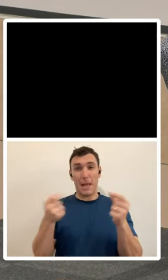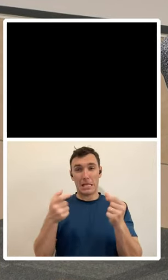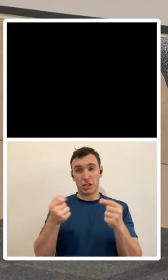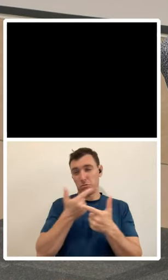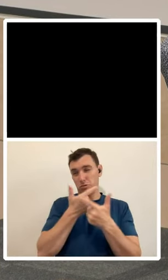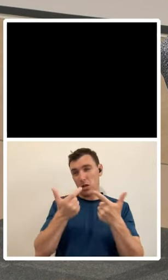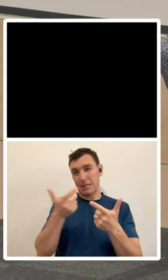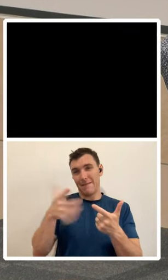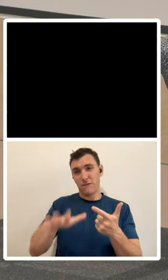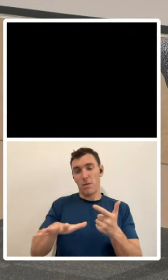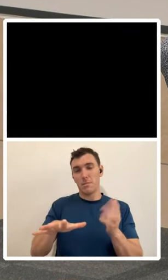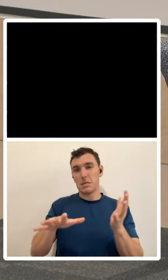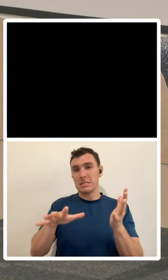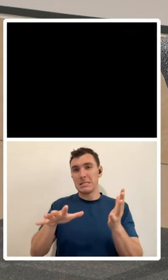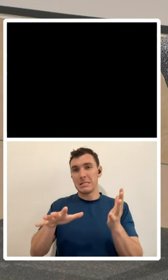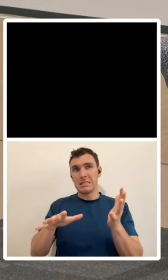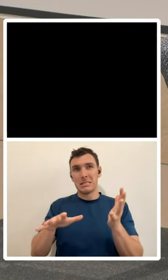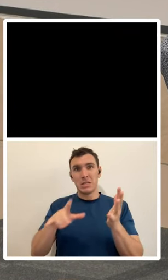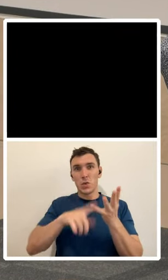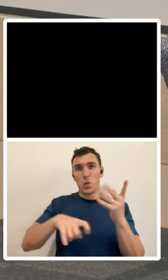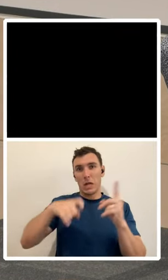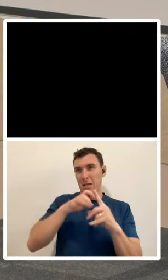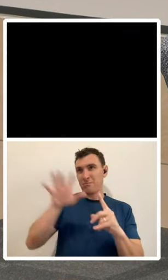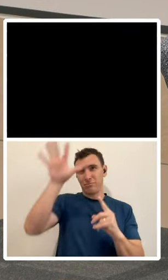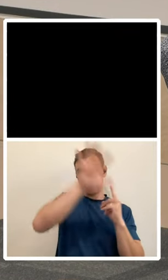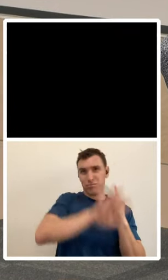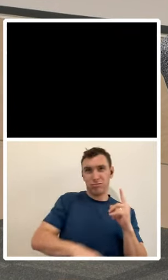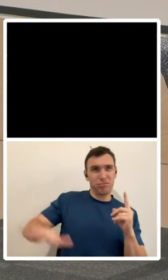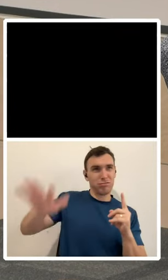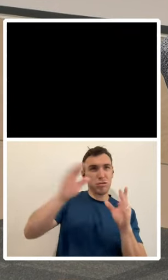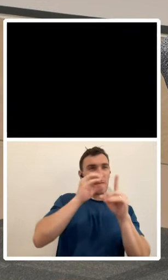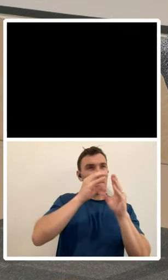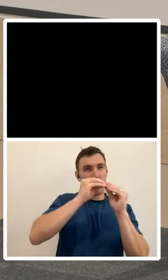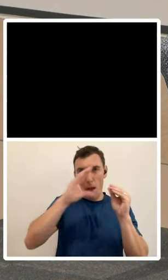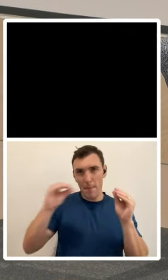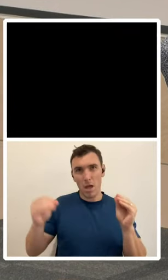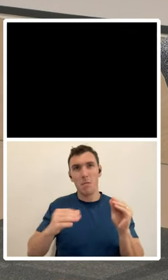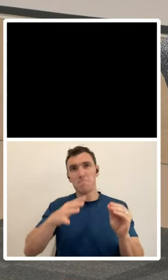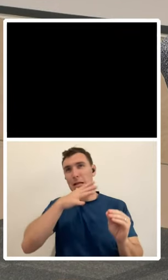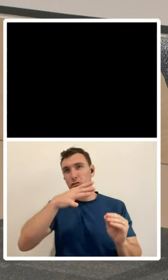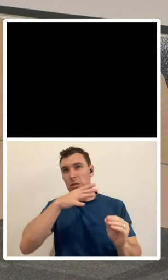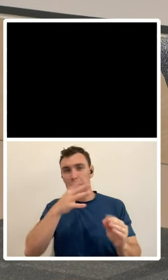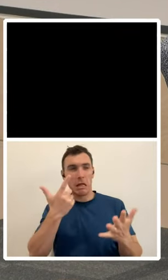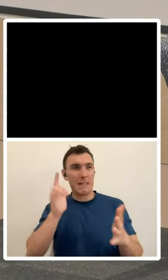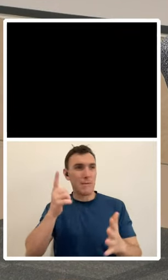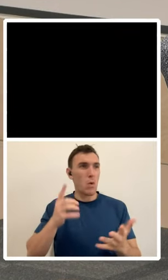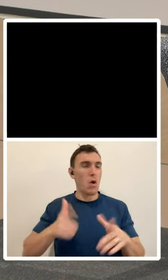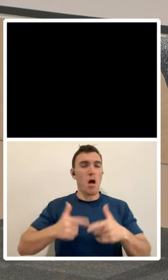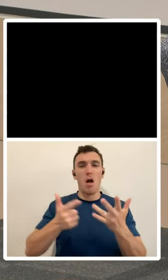from a place, you know what I mean? Yeah. And I think in that sense it helps bring us together,